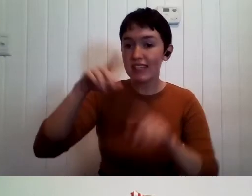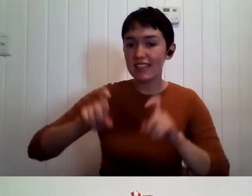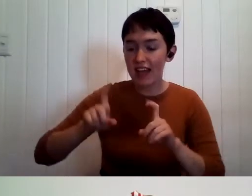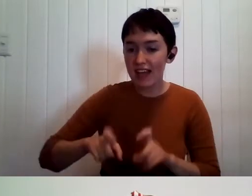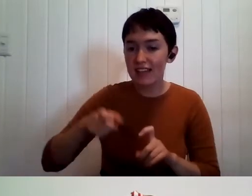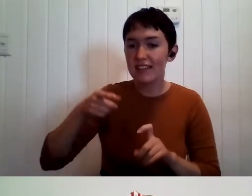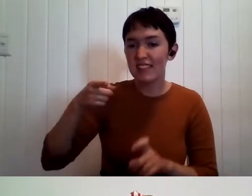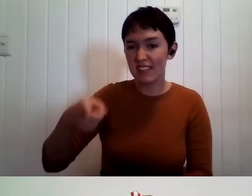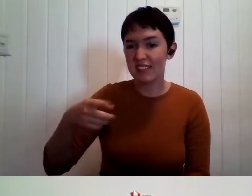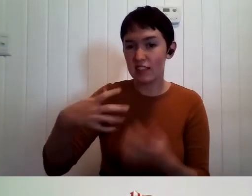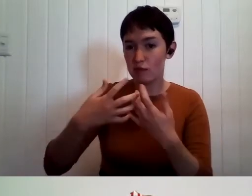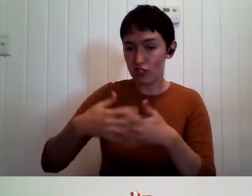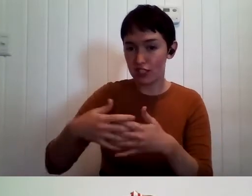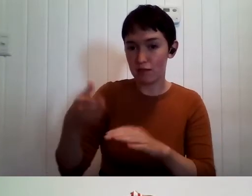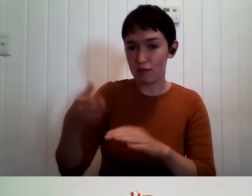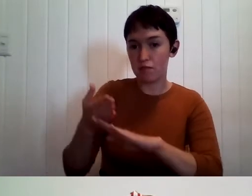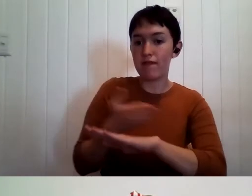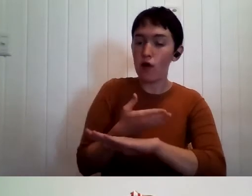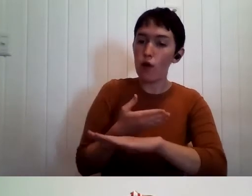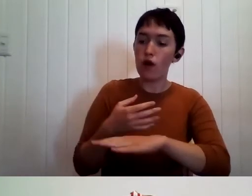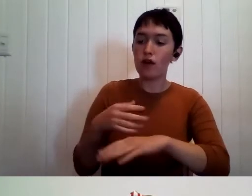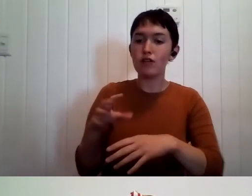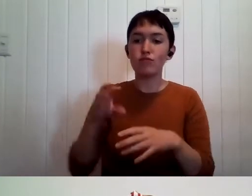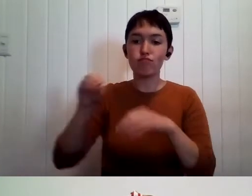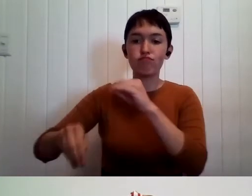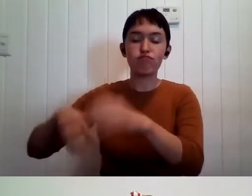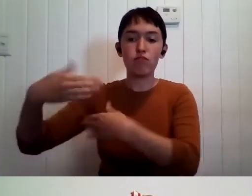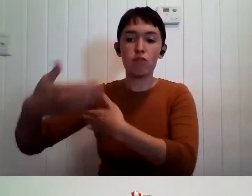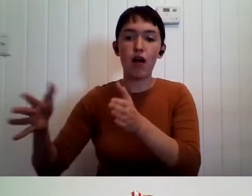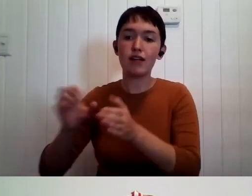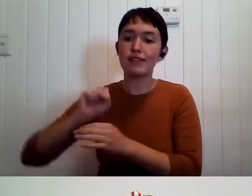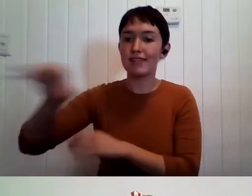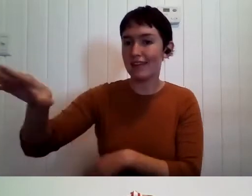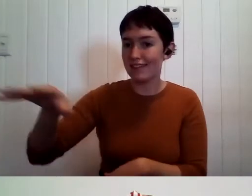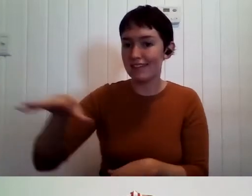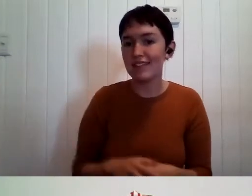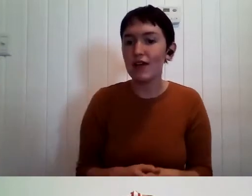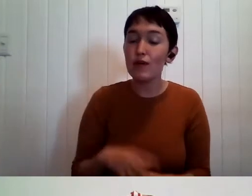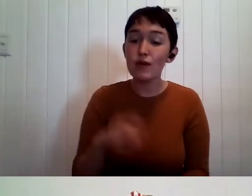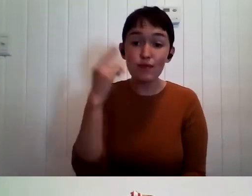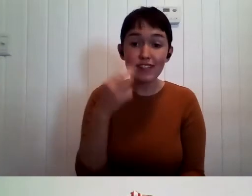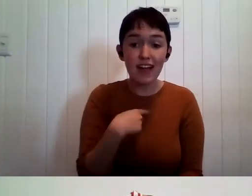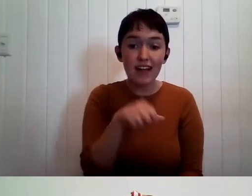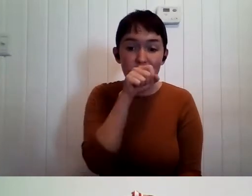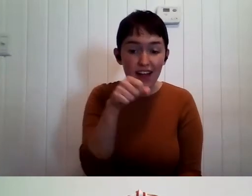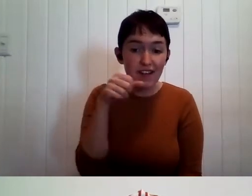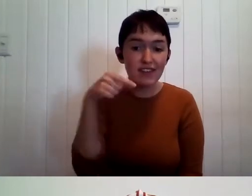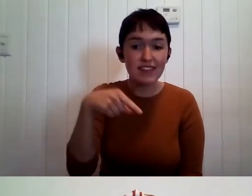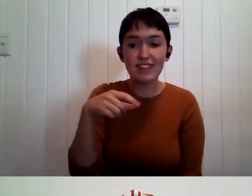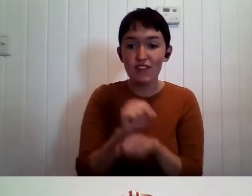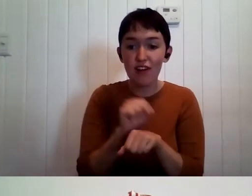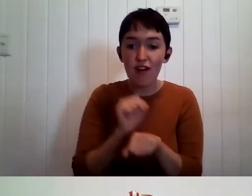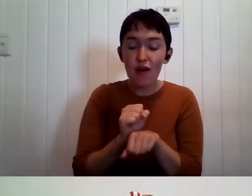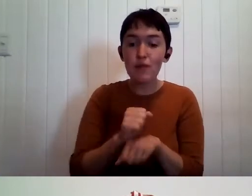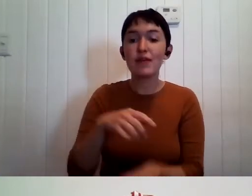good to go before we package them and send them off. And the reason why I love this job, Illumina was my dream company when I was in